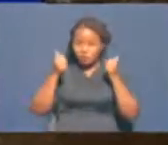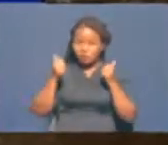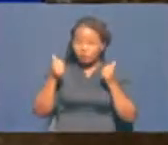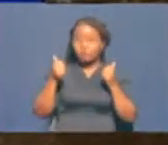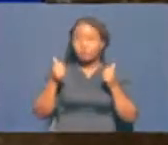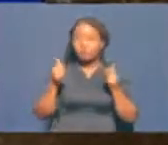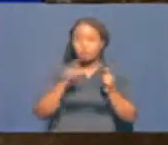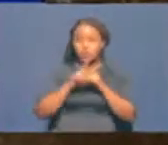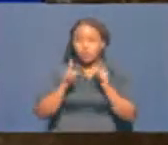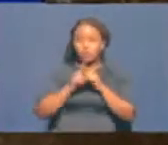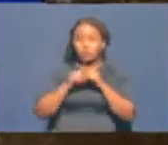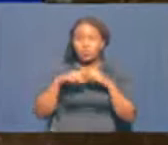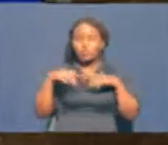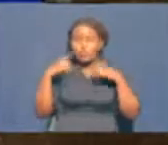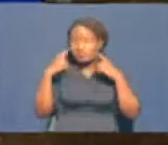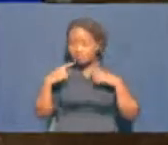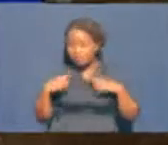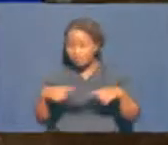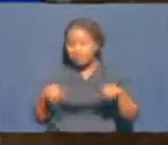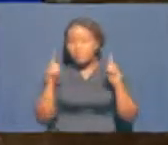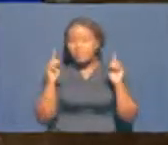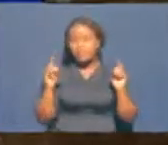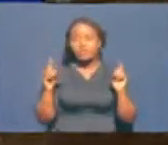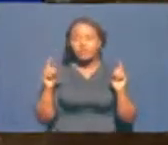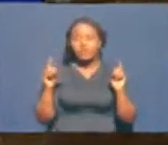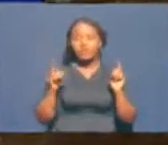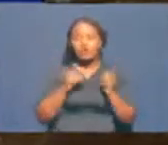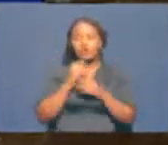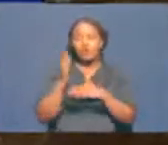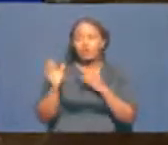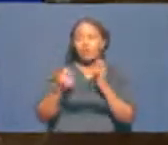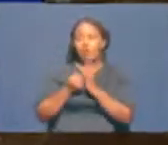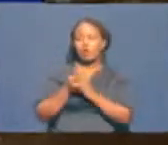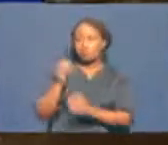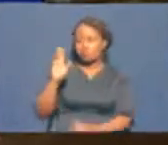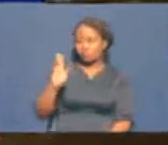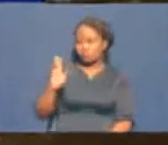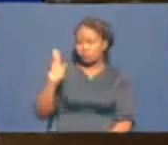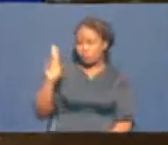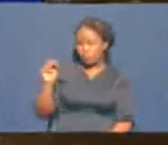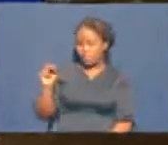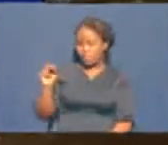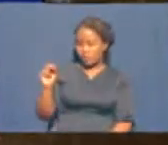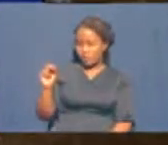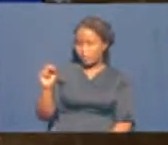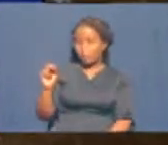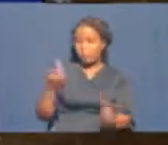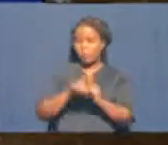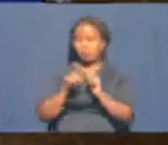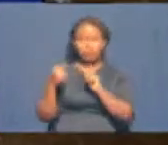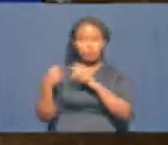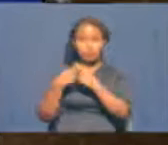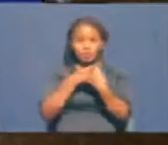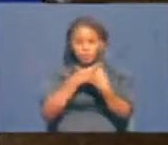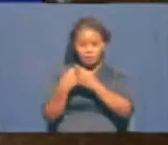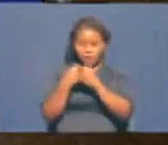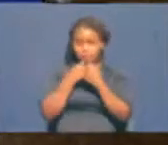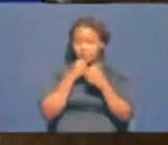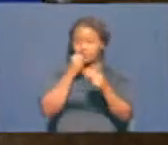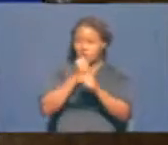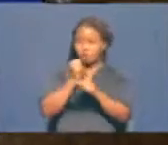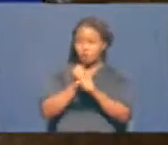and the declarations of the United Nations, and a challenge to make our contribution